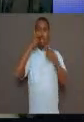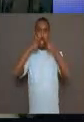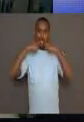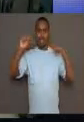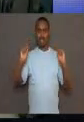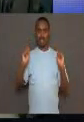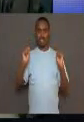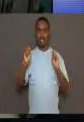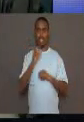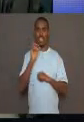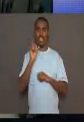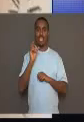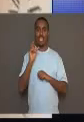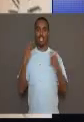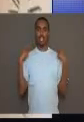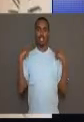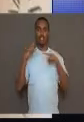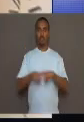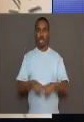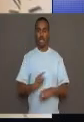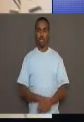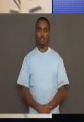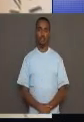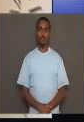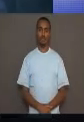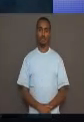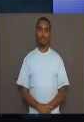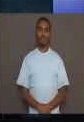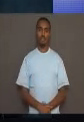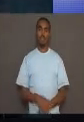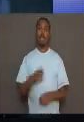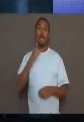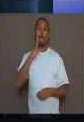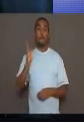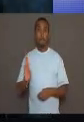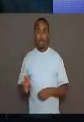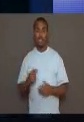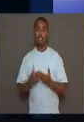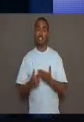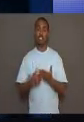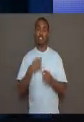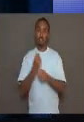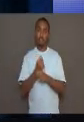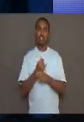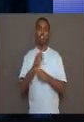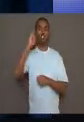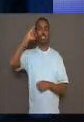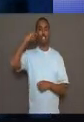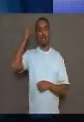Hungary, and Spain. The zip is manufactured in